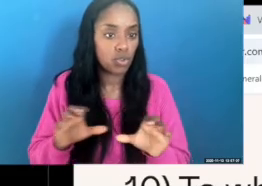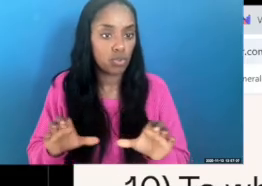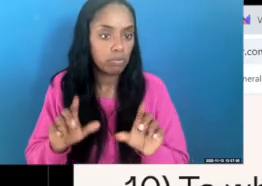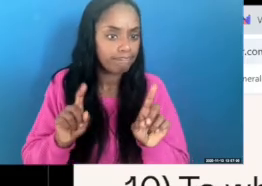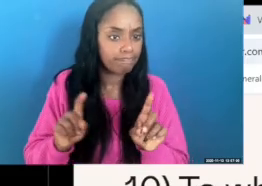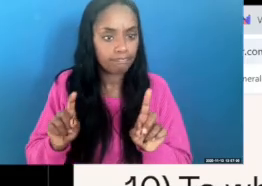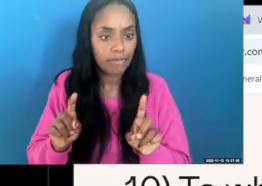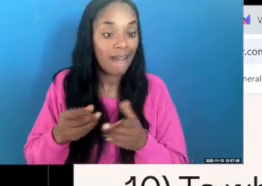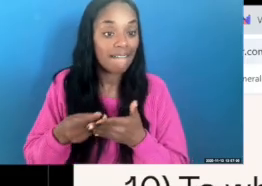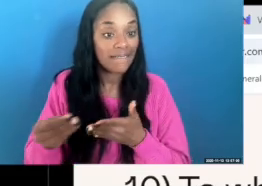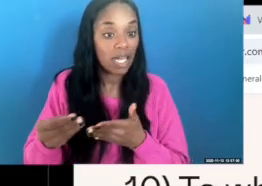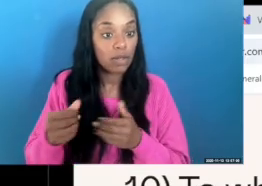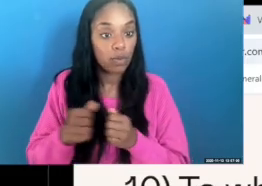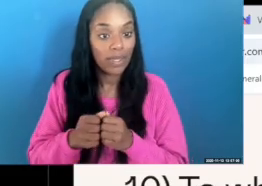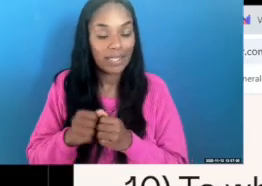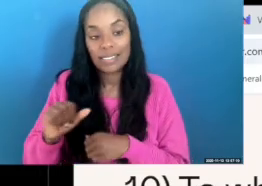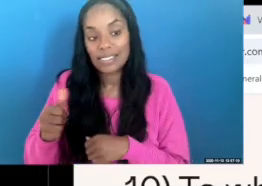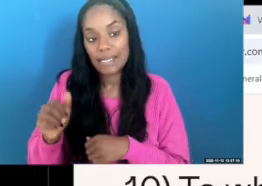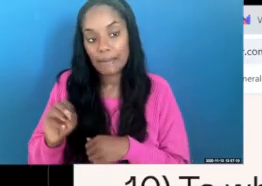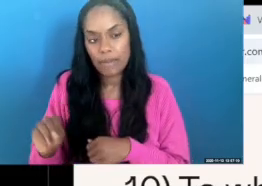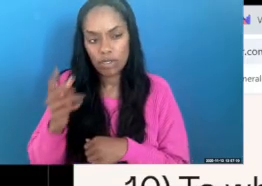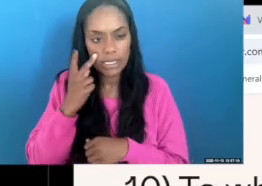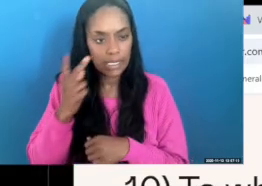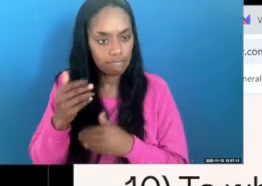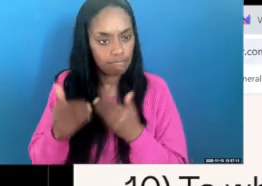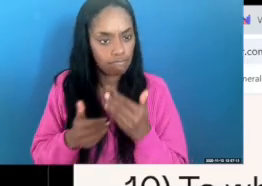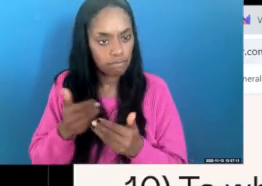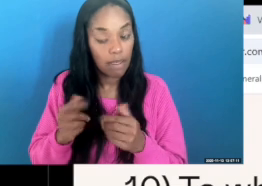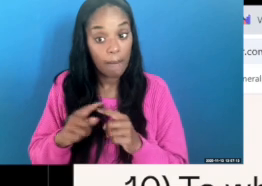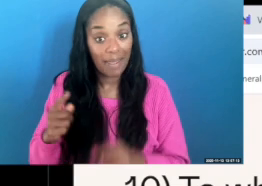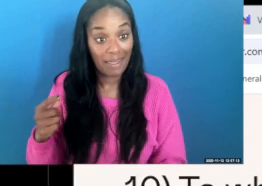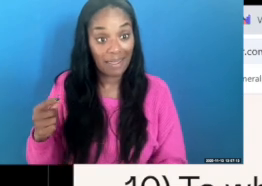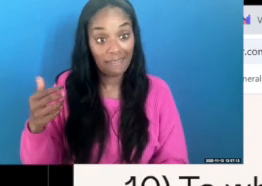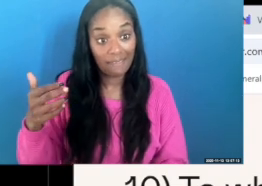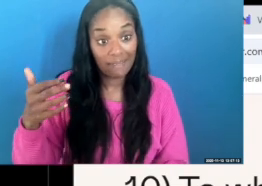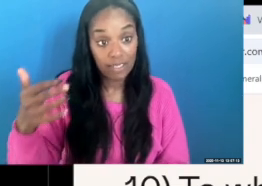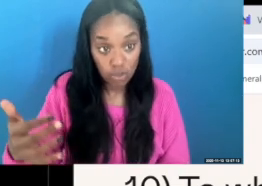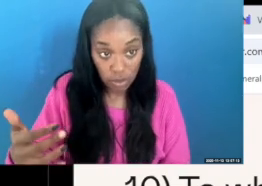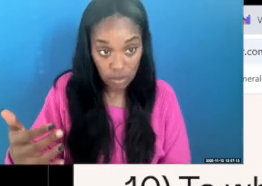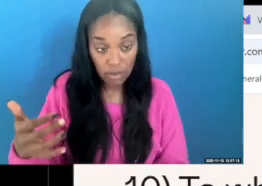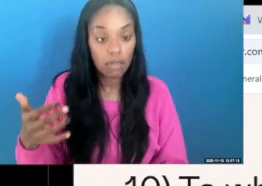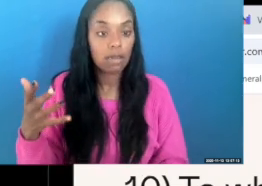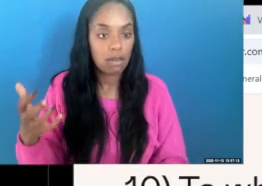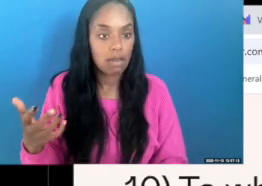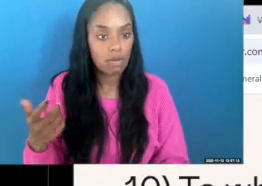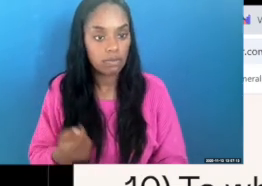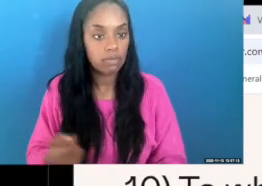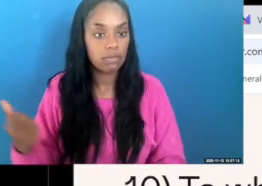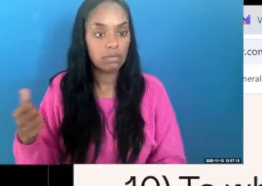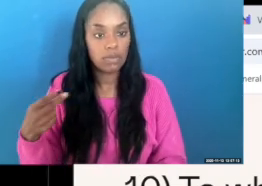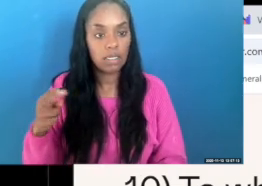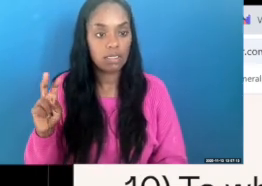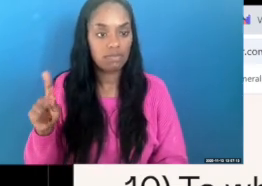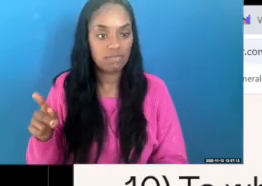think they could work in parallel temporarily. At the beginning of a dollar per mile program, you ought to at least do a